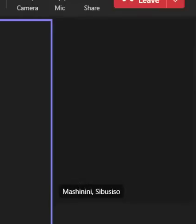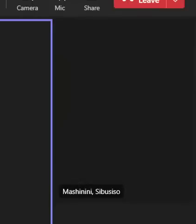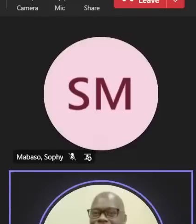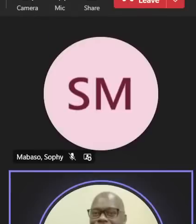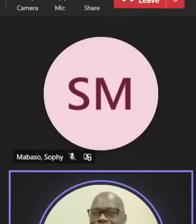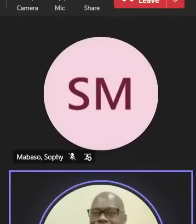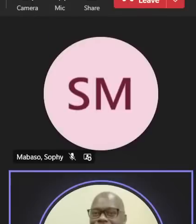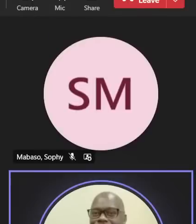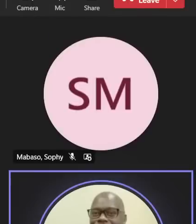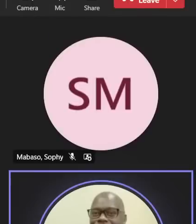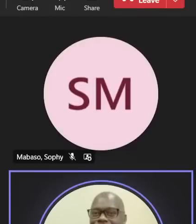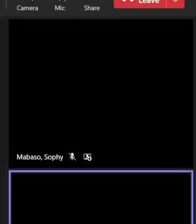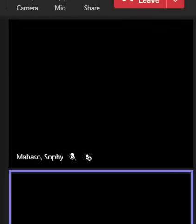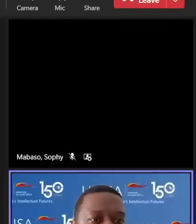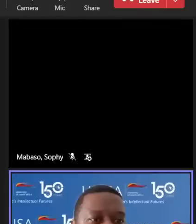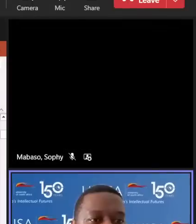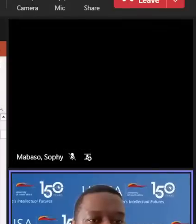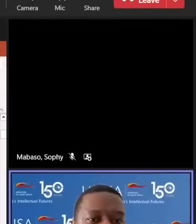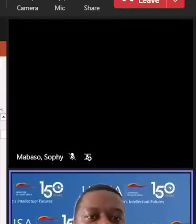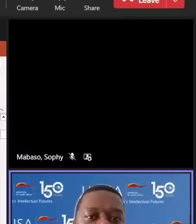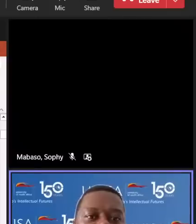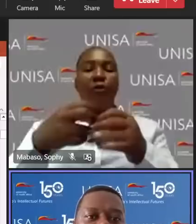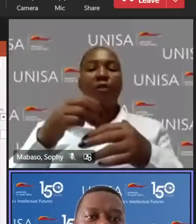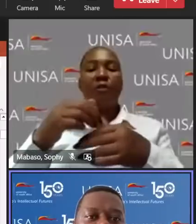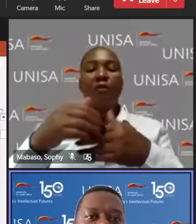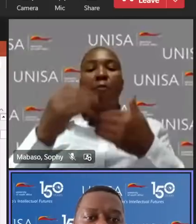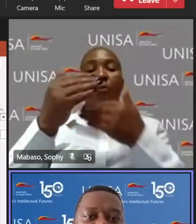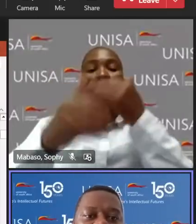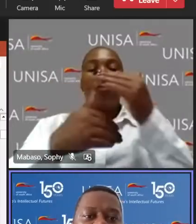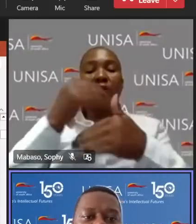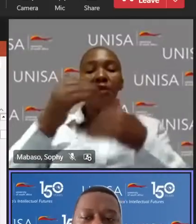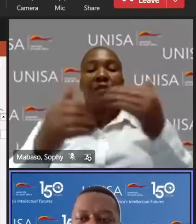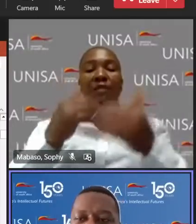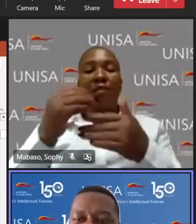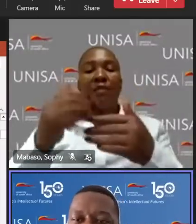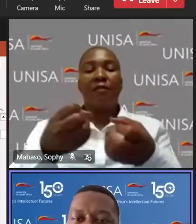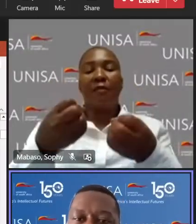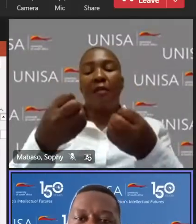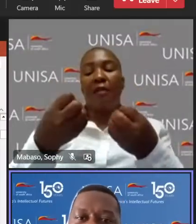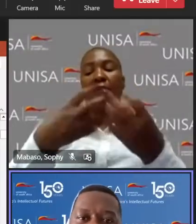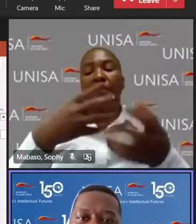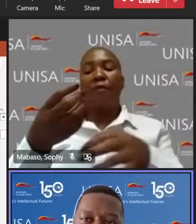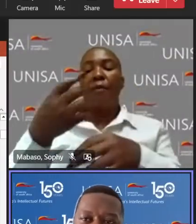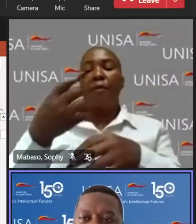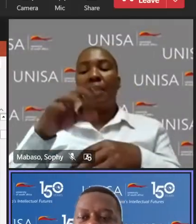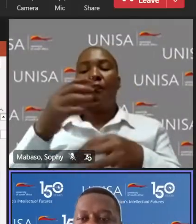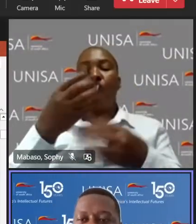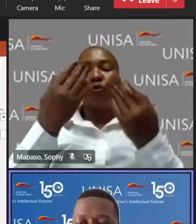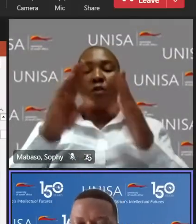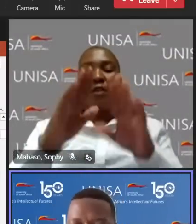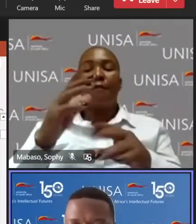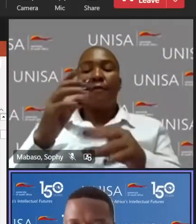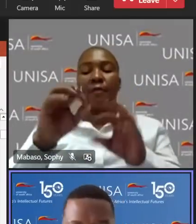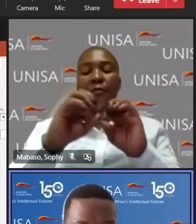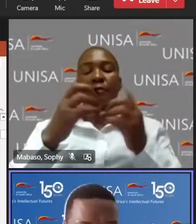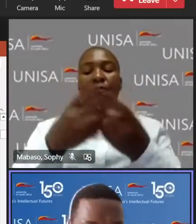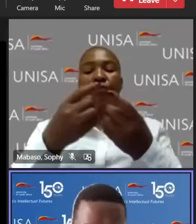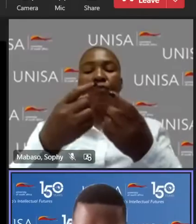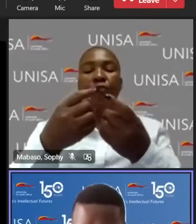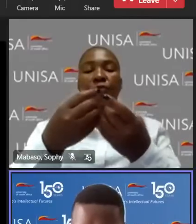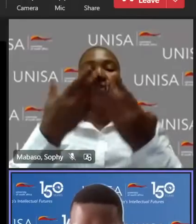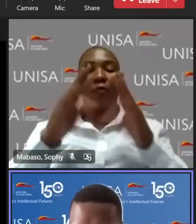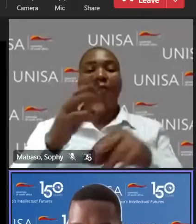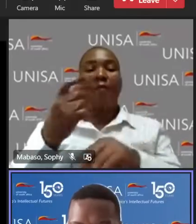the processes associated with student funding, issues that you need to be aware of. And I'm sure you are